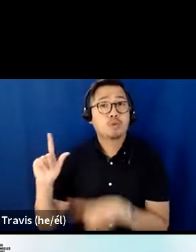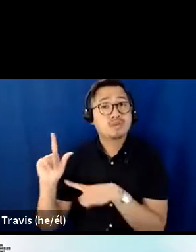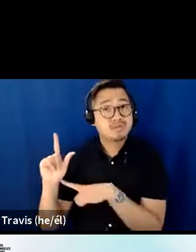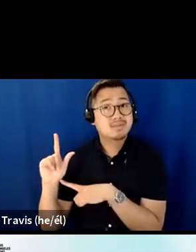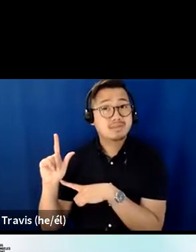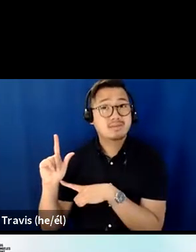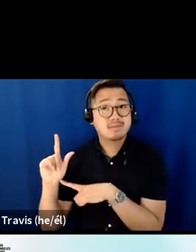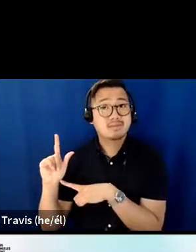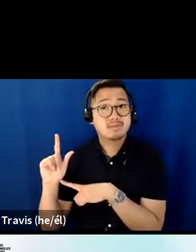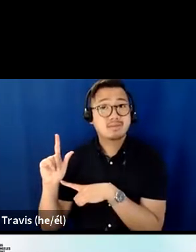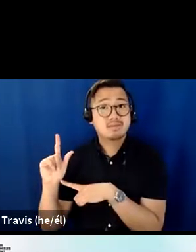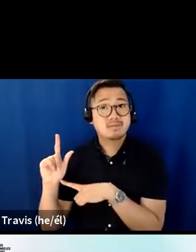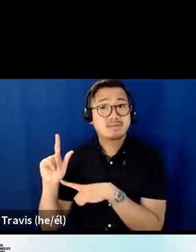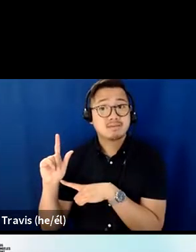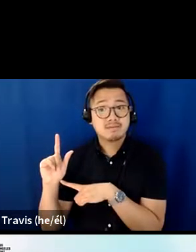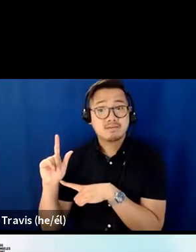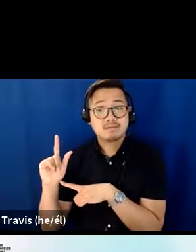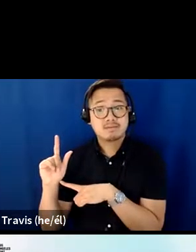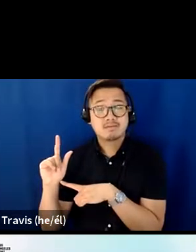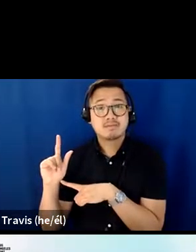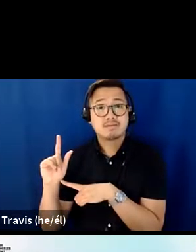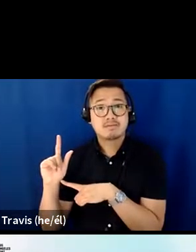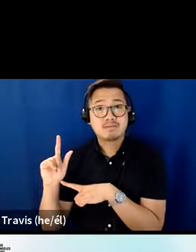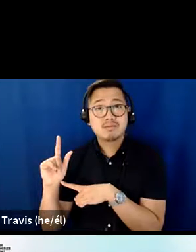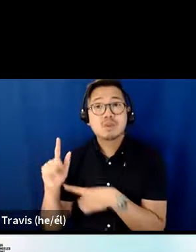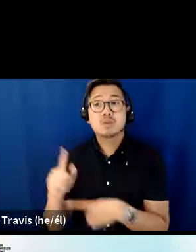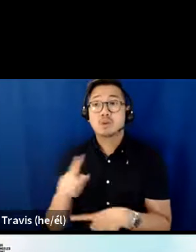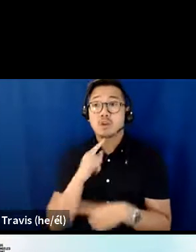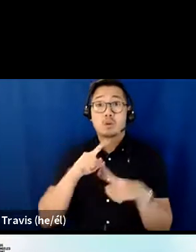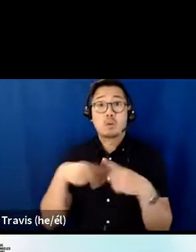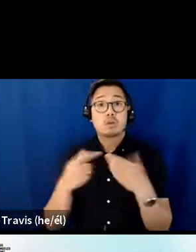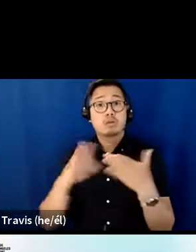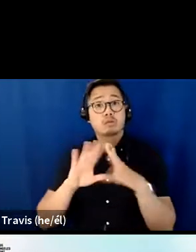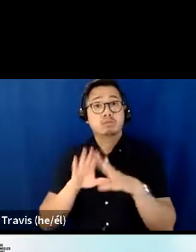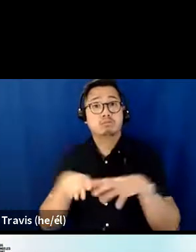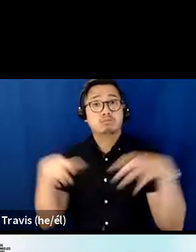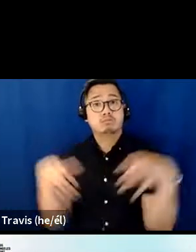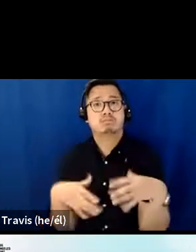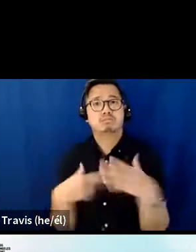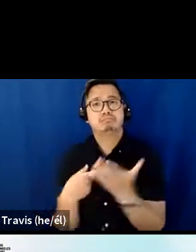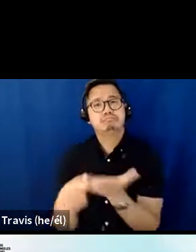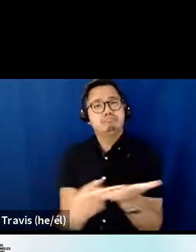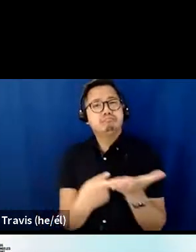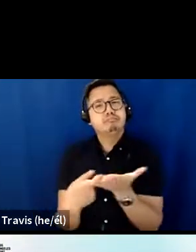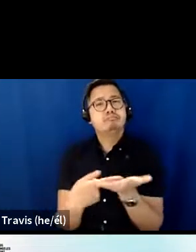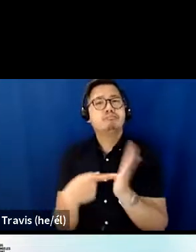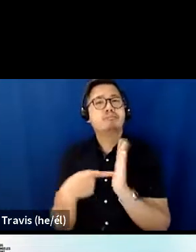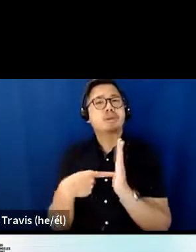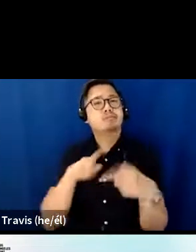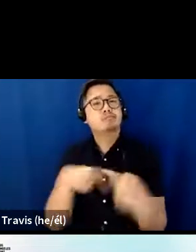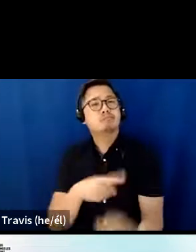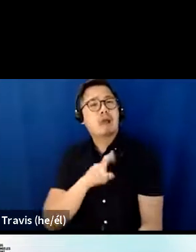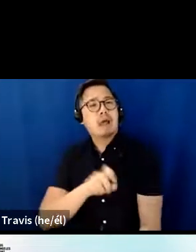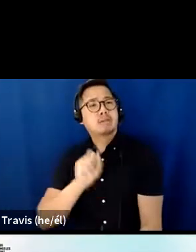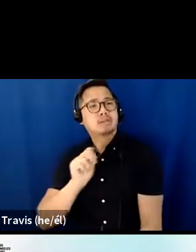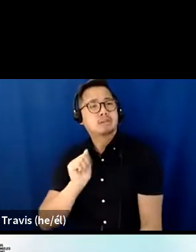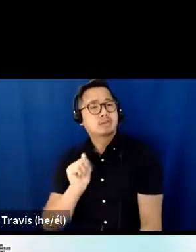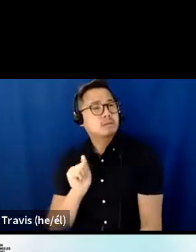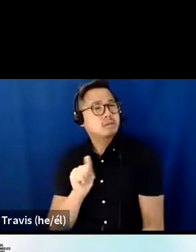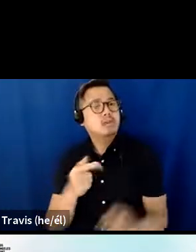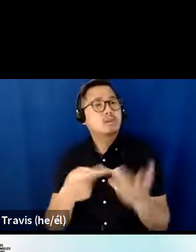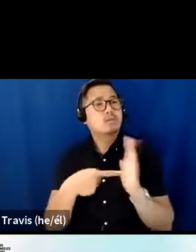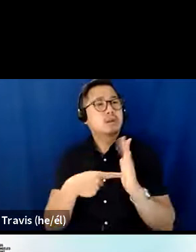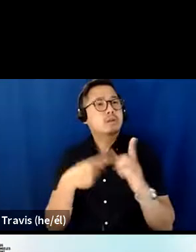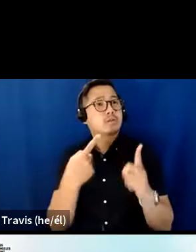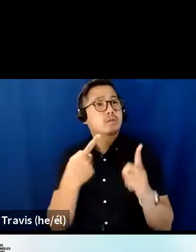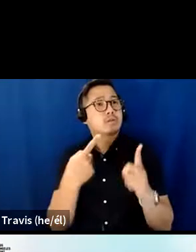And having a good talk clearly in community. I'm going to say, hey, Savannah, what is it that you envision for